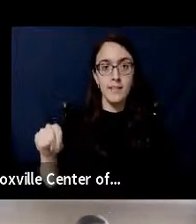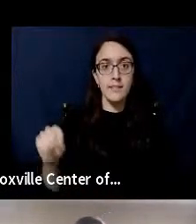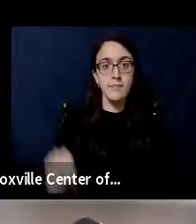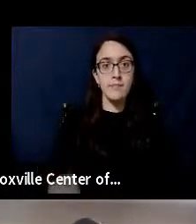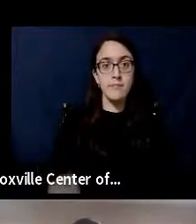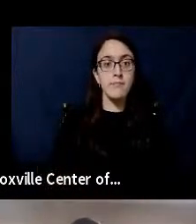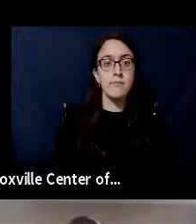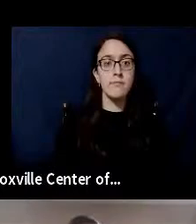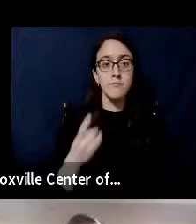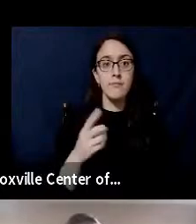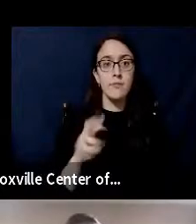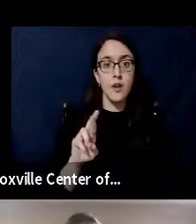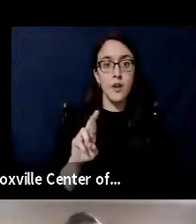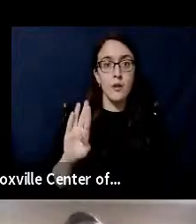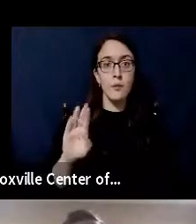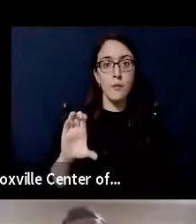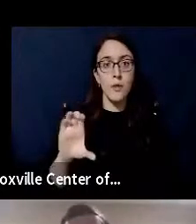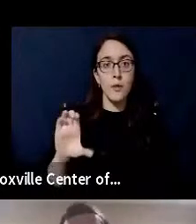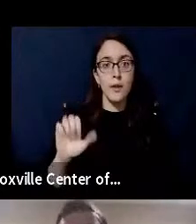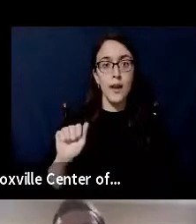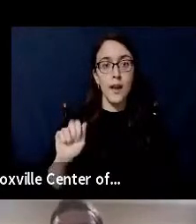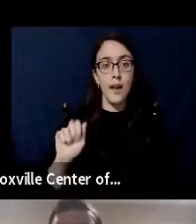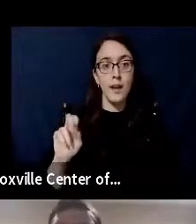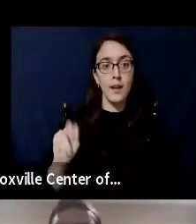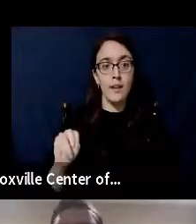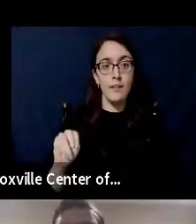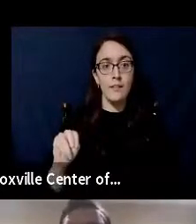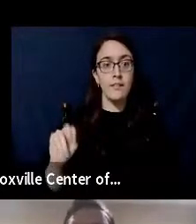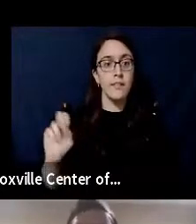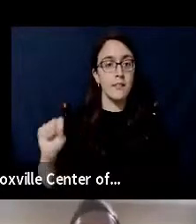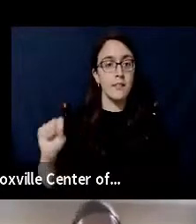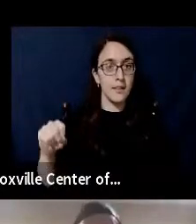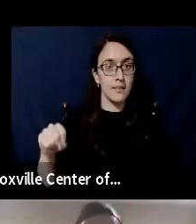And Dr. Buchanan? Yes.